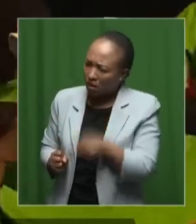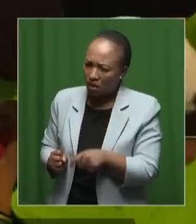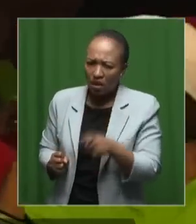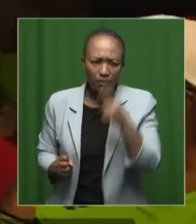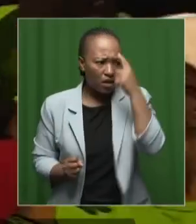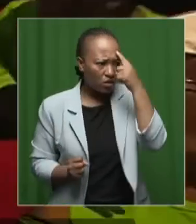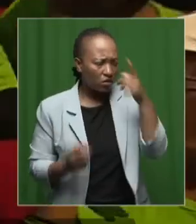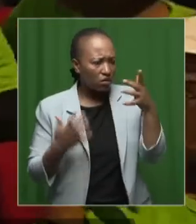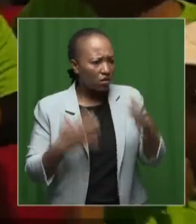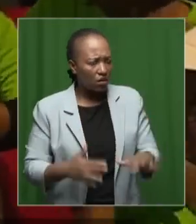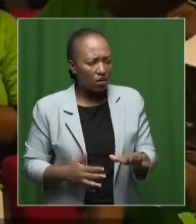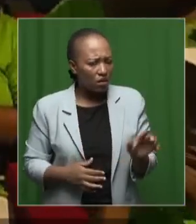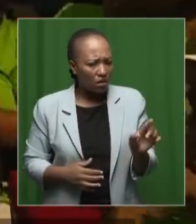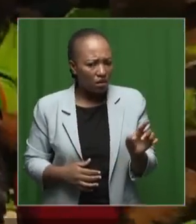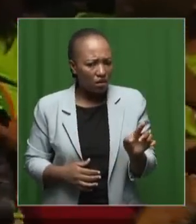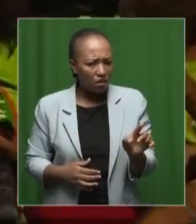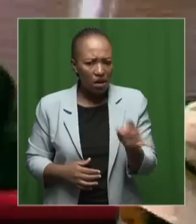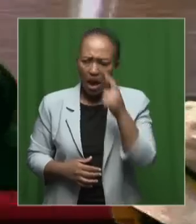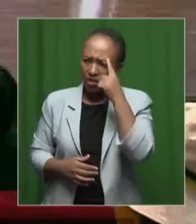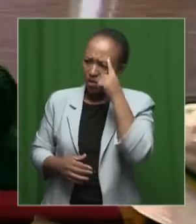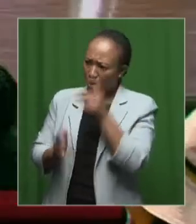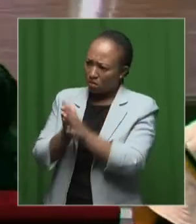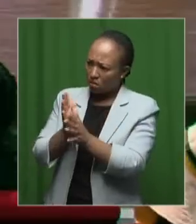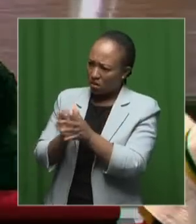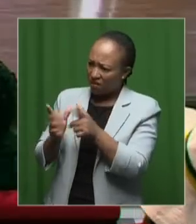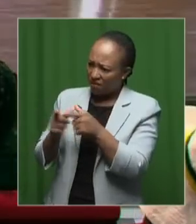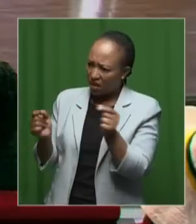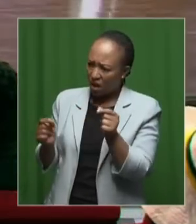done. I have to conclude. I thought you were done.